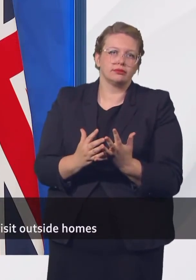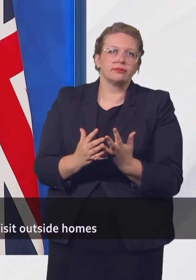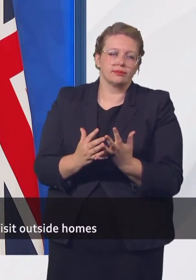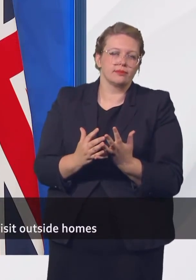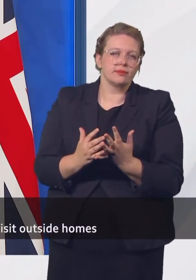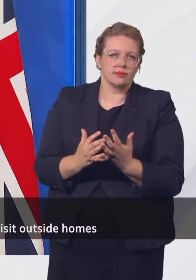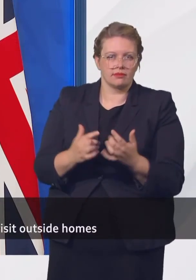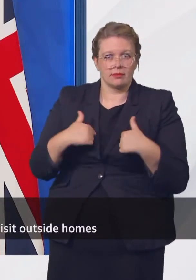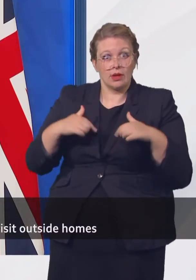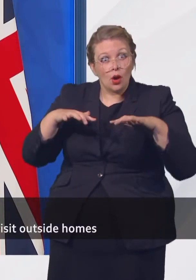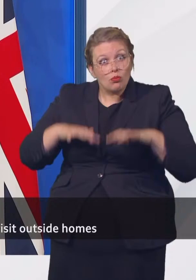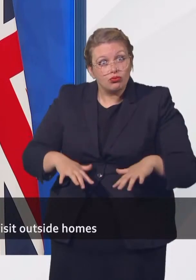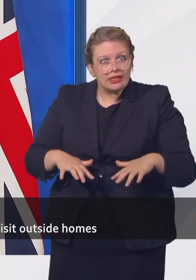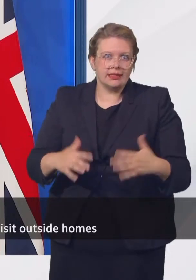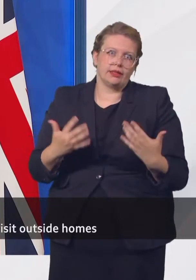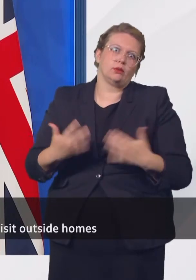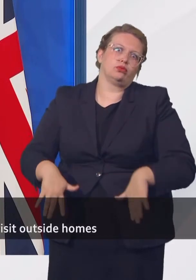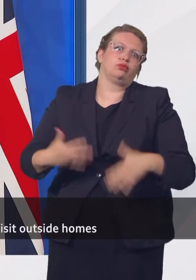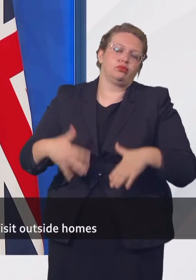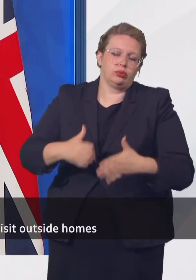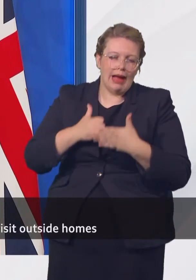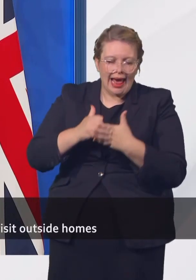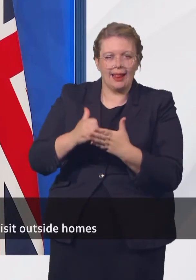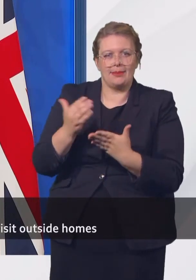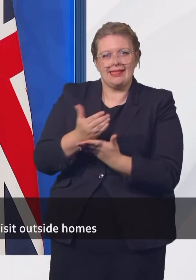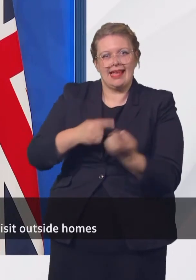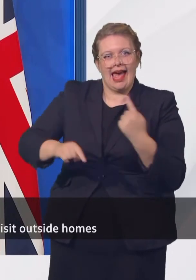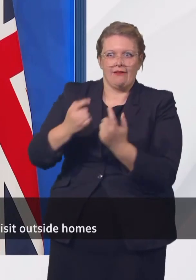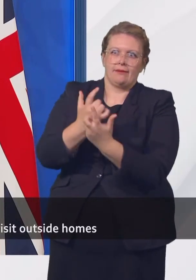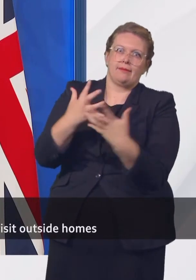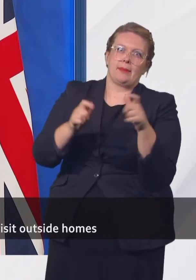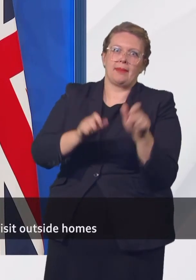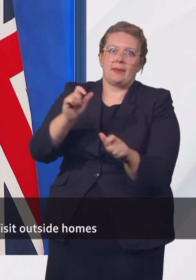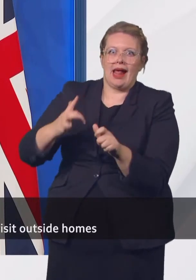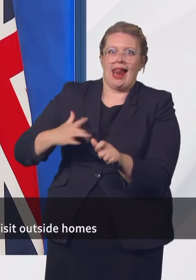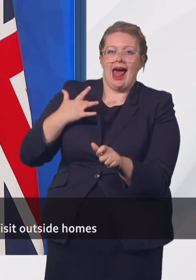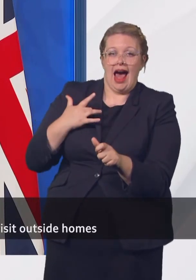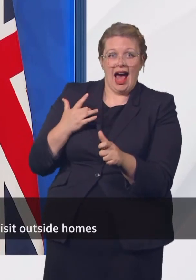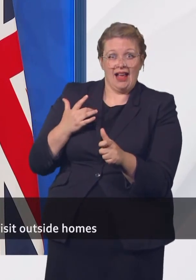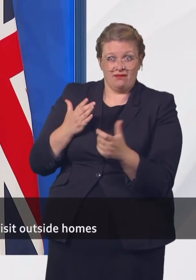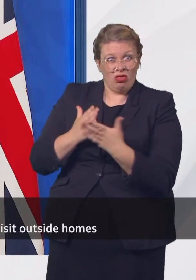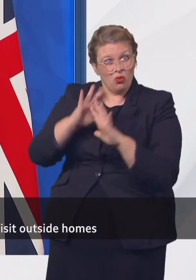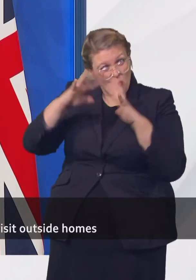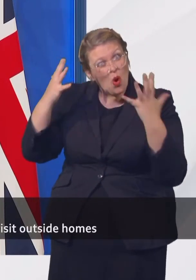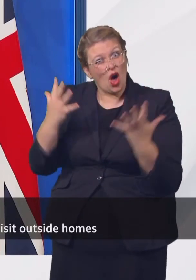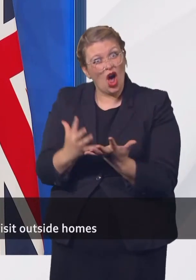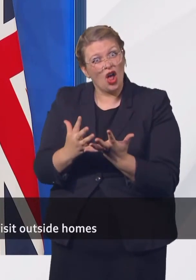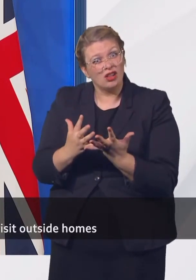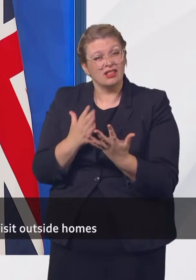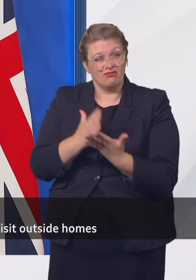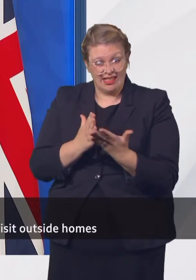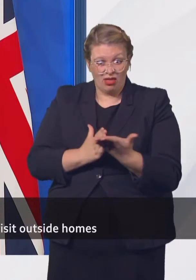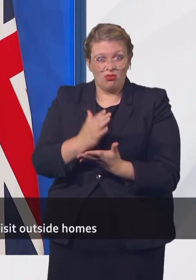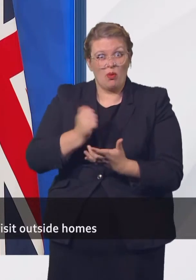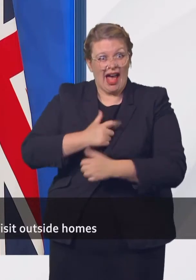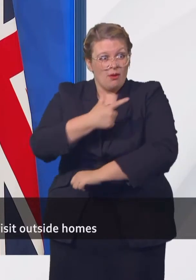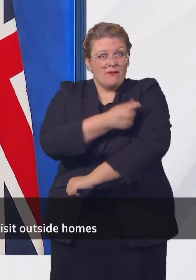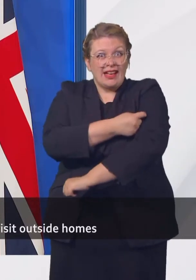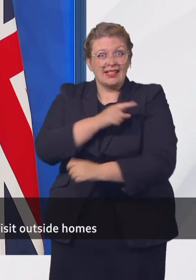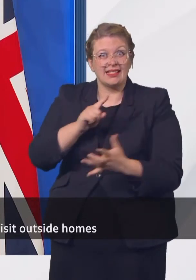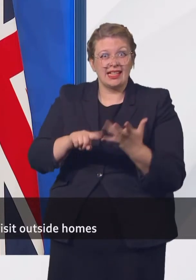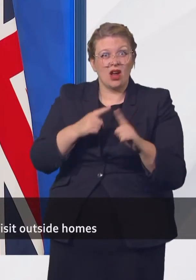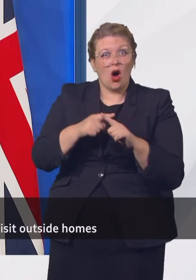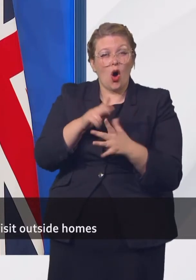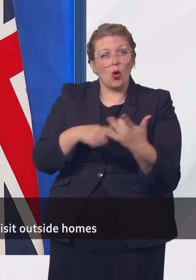our greatest contribution to saving lives and tackling this pandemic around the world is the Oxford AstraZeneca